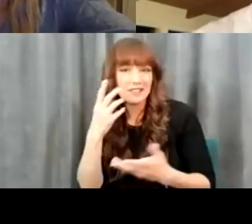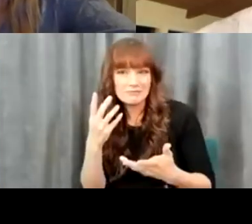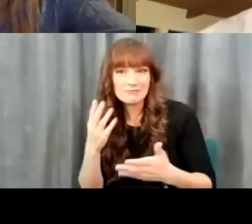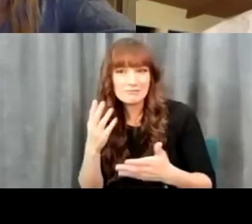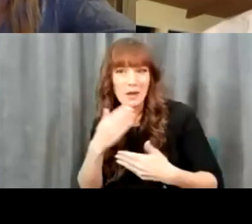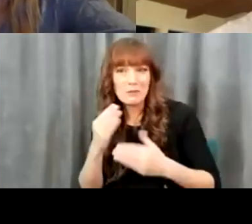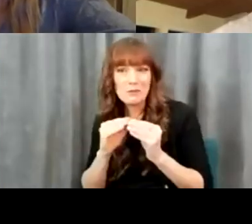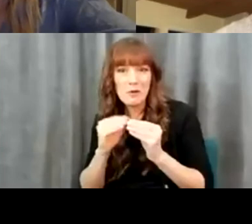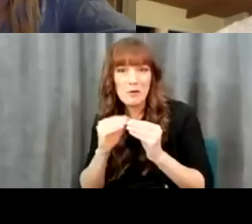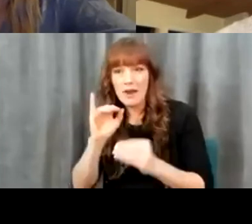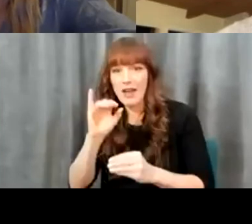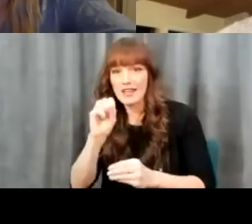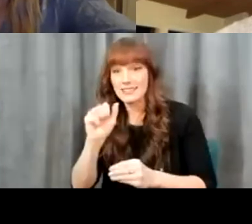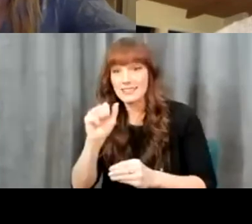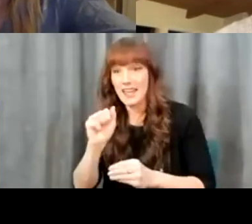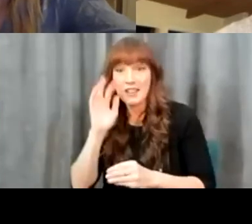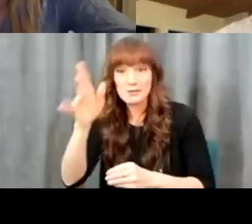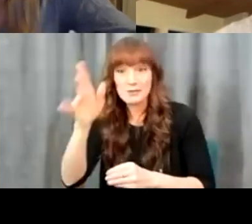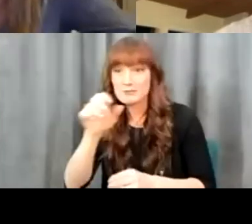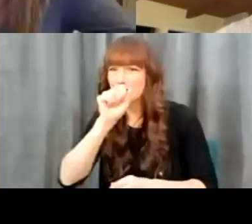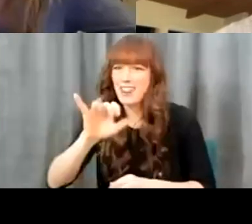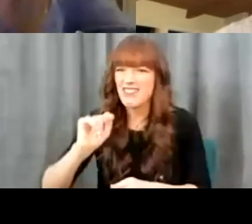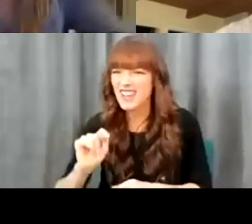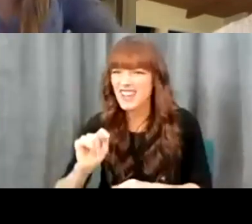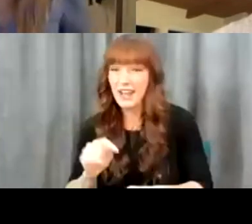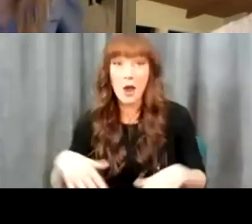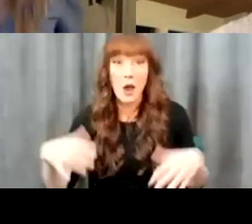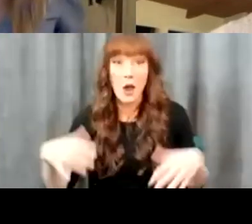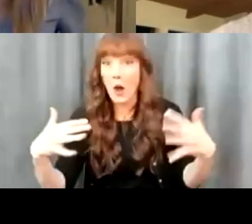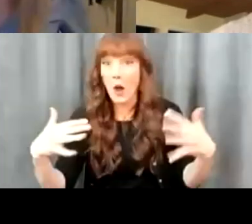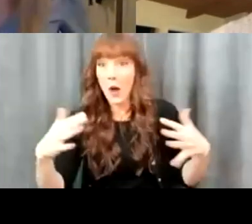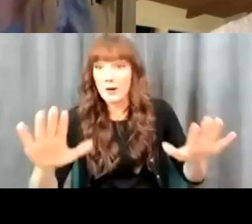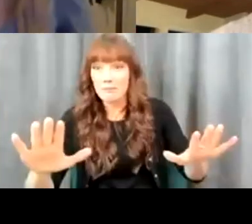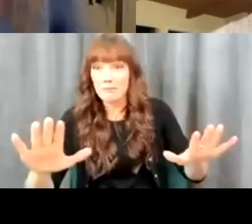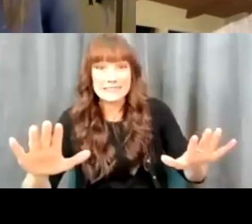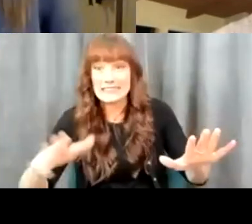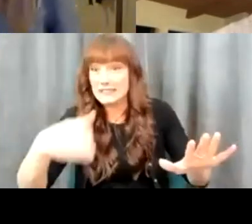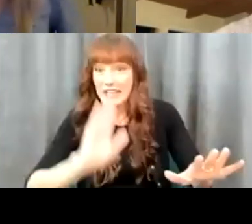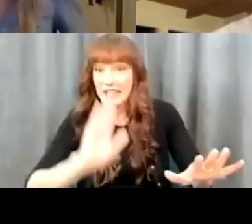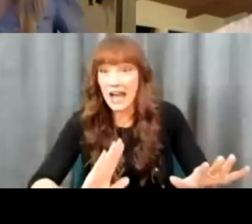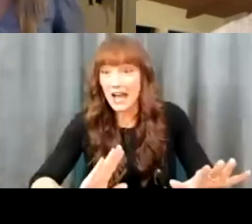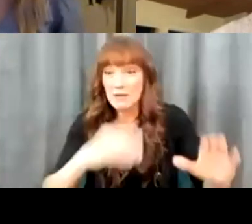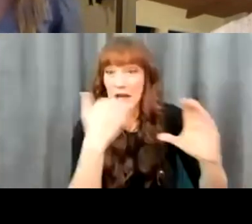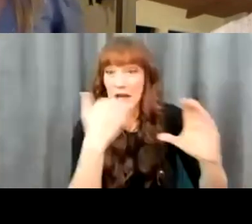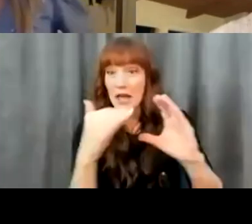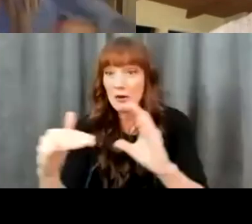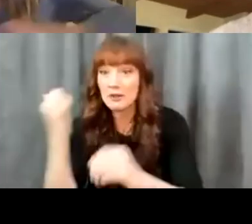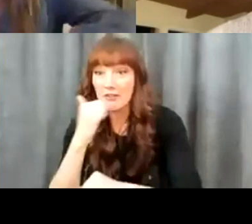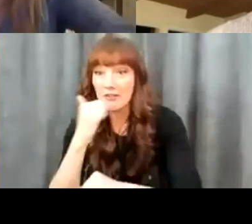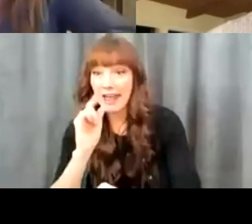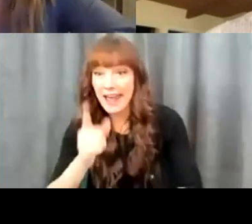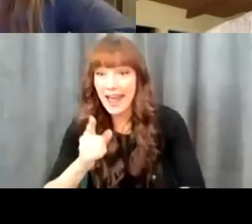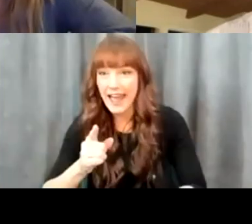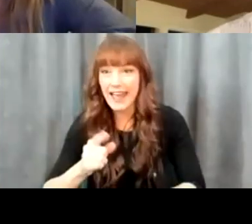be happy to do more ISA stuff in the future too. We love it. Oh my God, don't say that. You're gonna get emails from me every day.